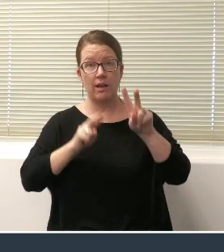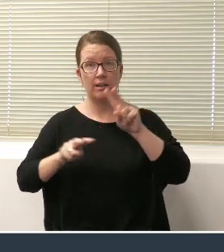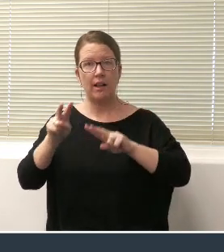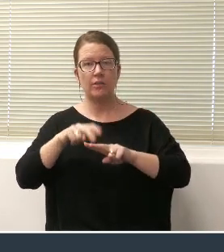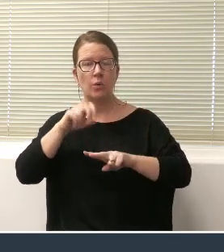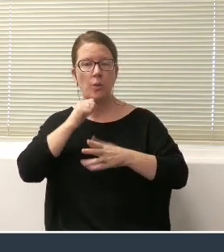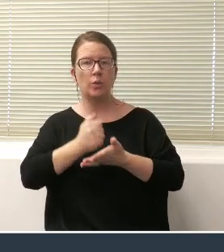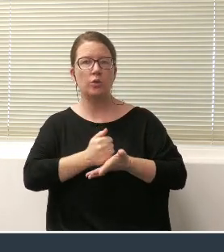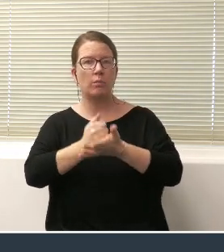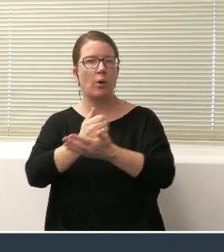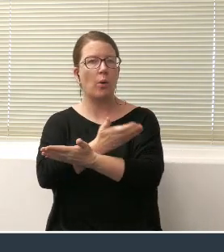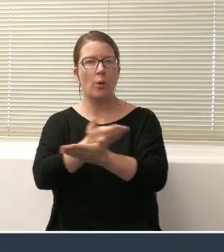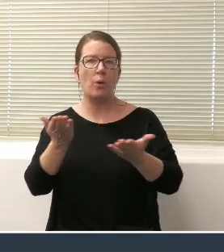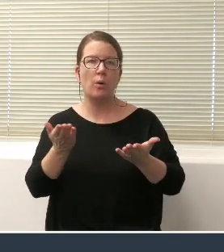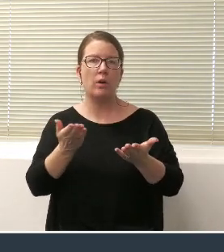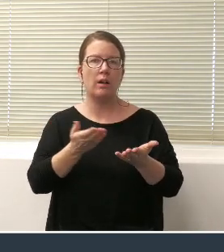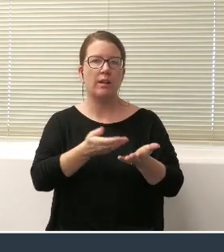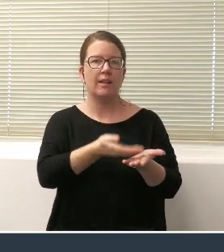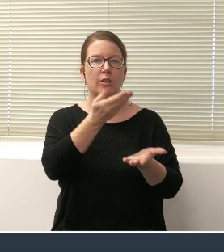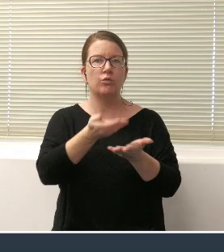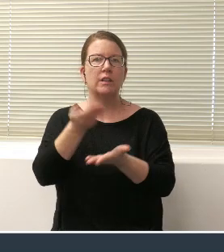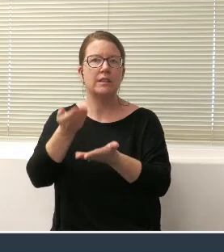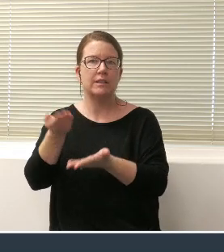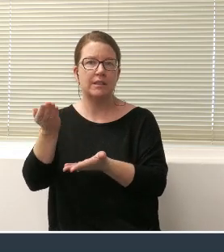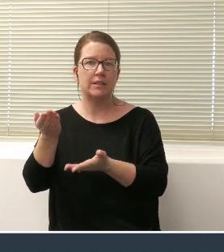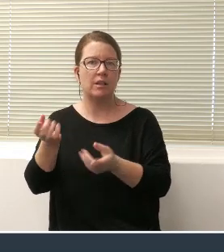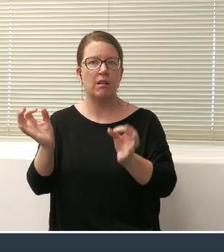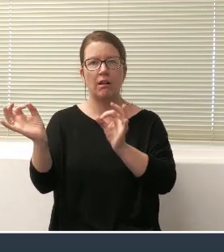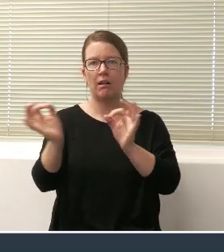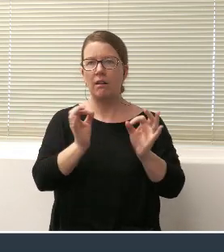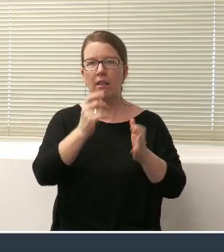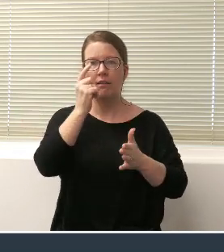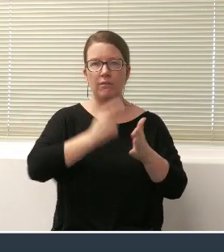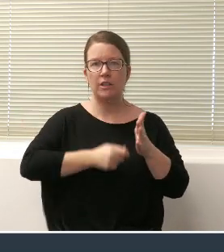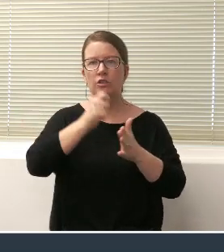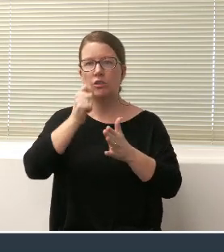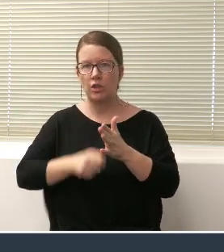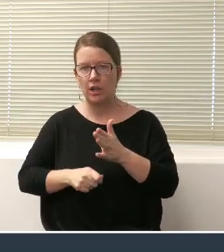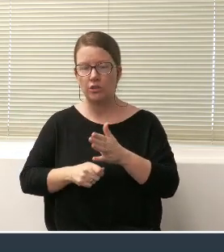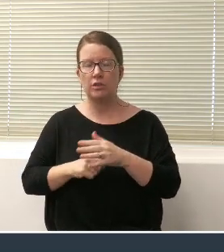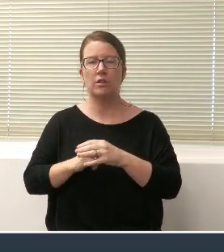all of the proposed cost increases, and we don't charge any fees and charges to